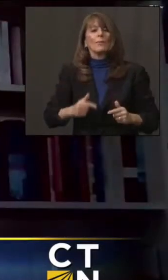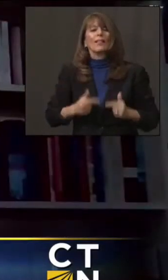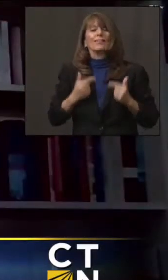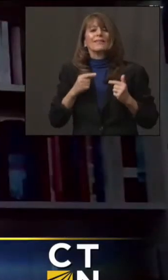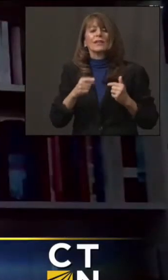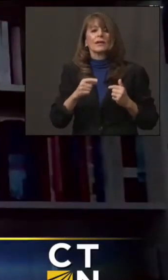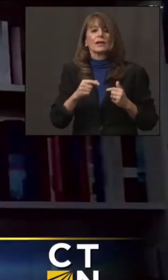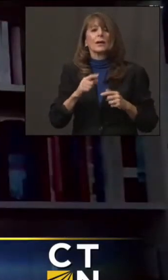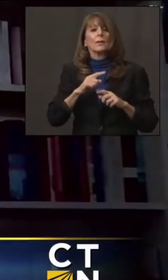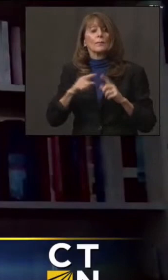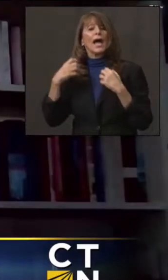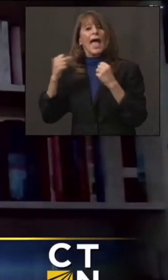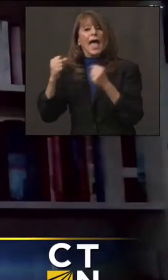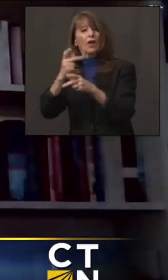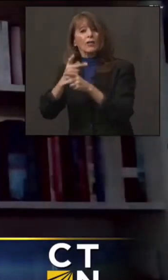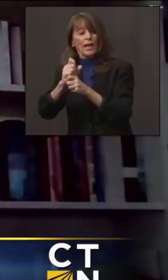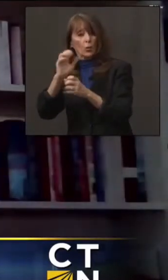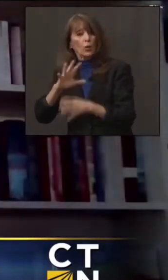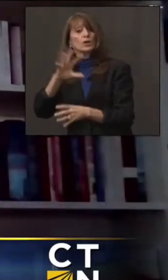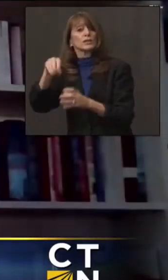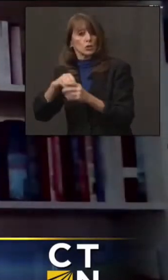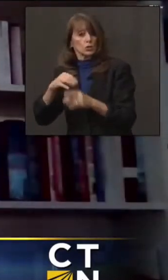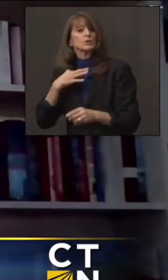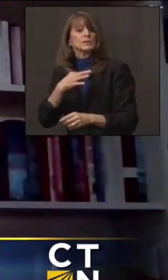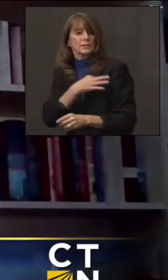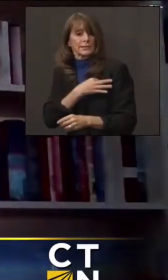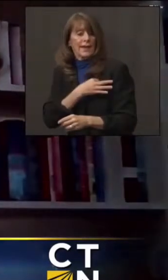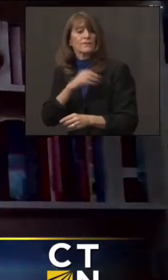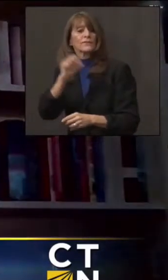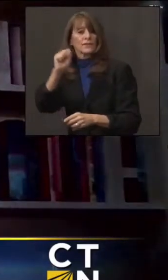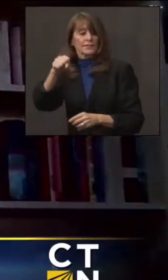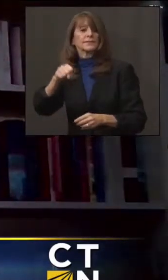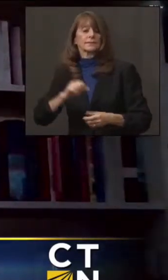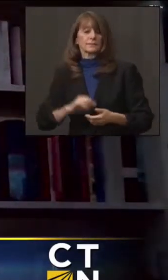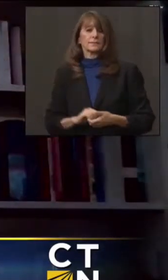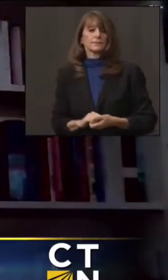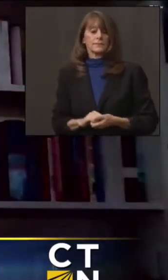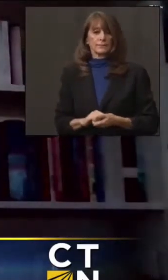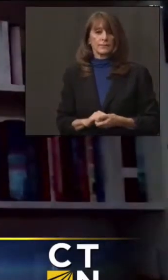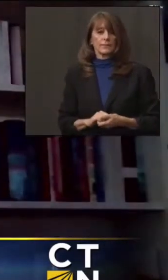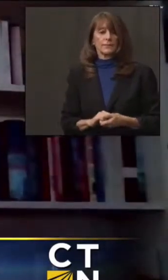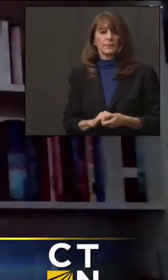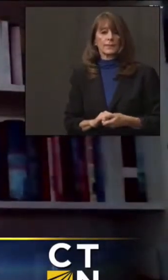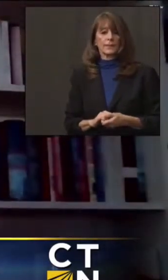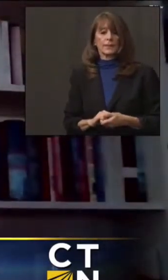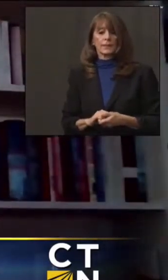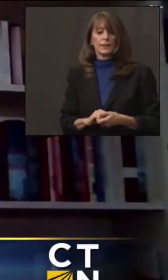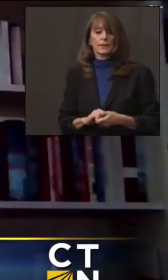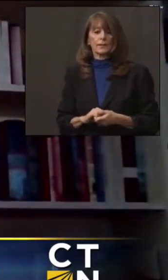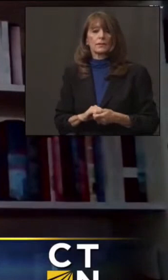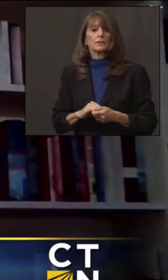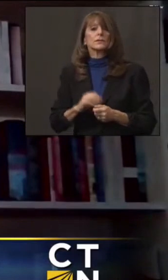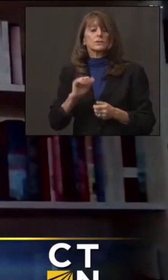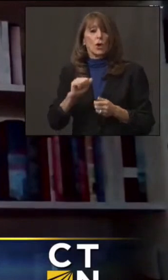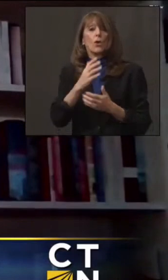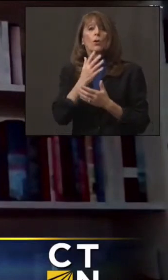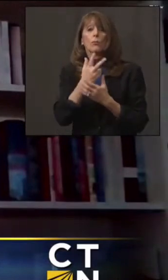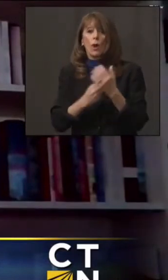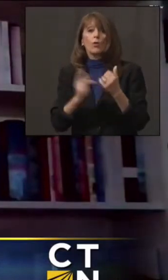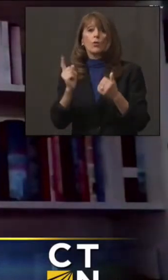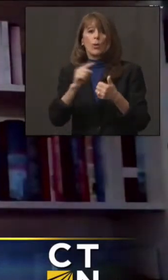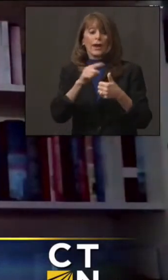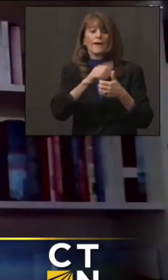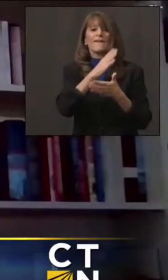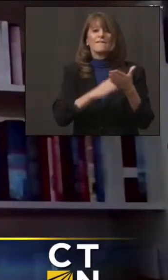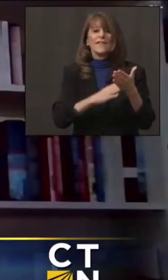for healthcare workers includes the workers in our long-term care facility. Okay. So they are both in phase 1A,